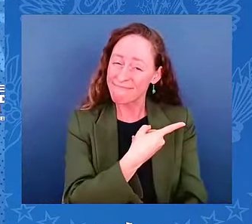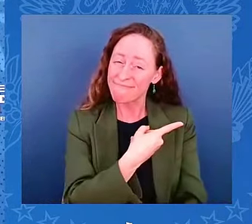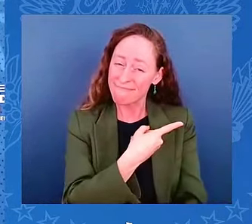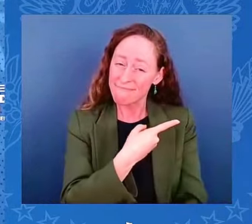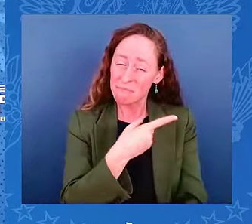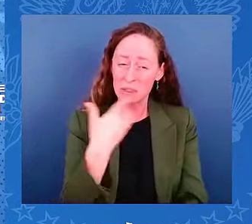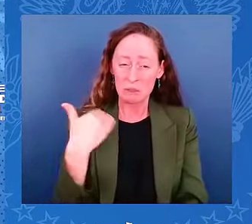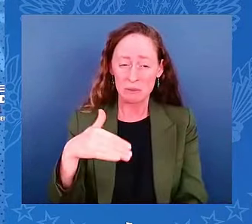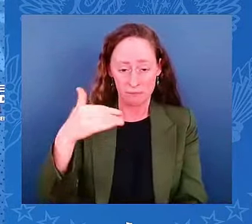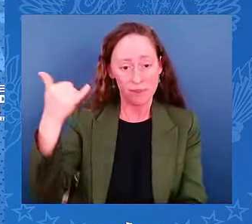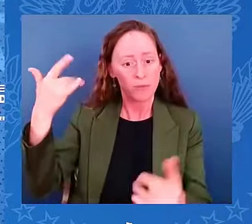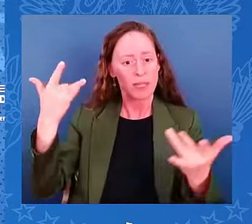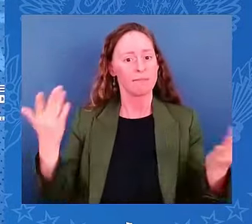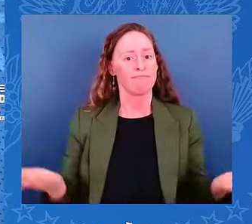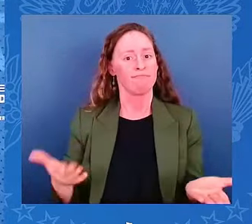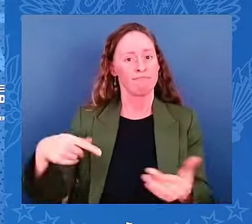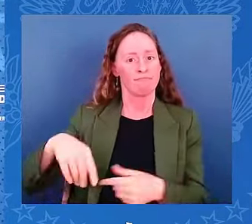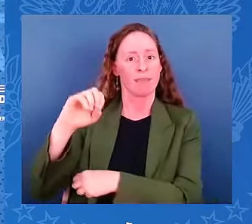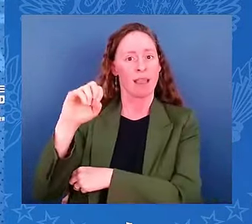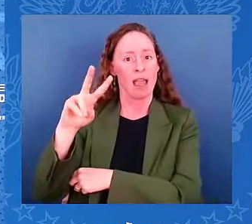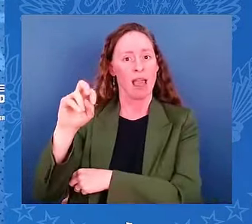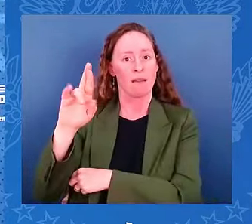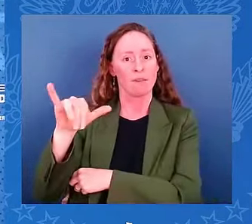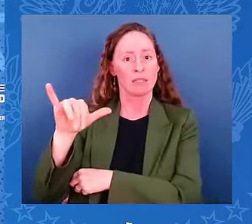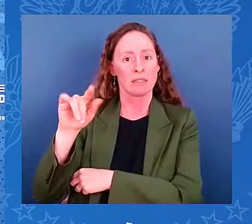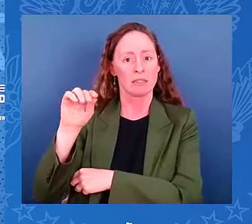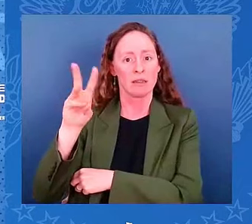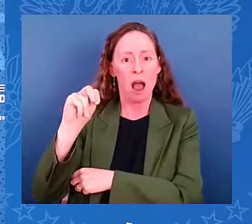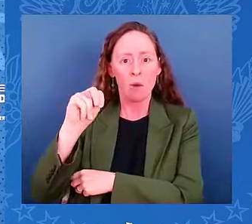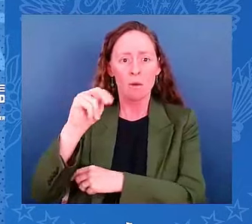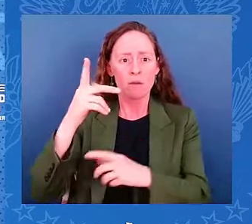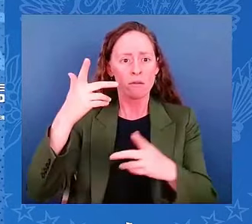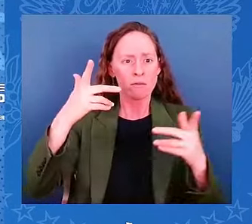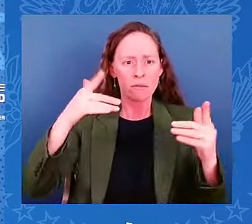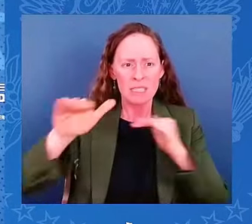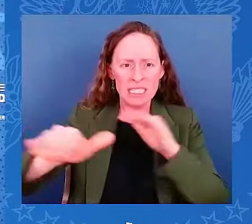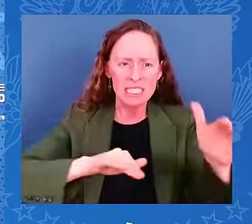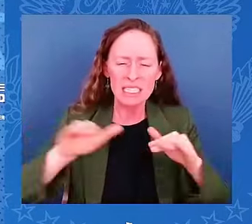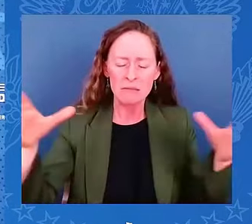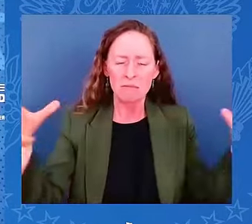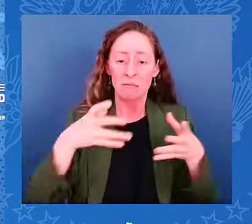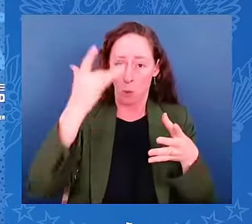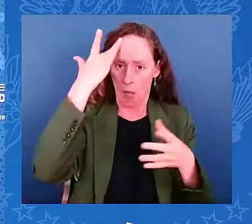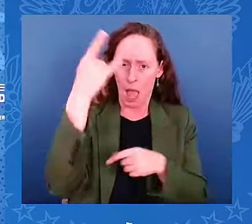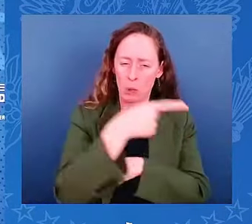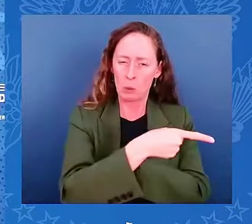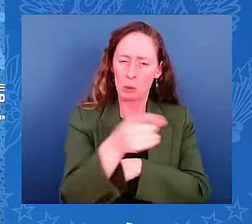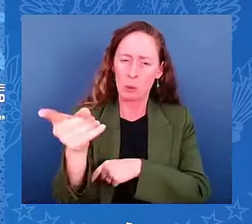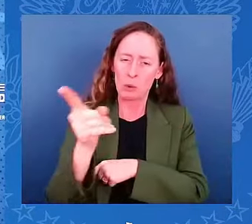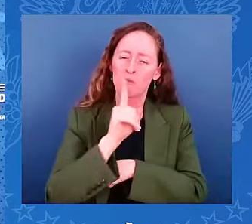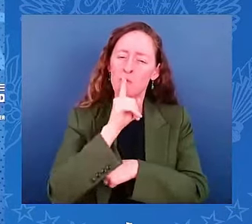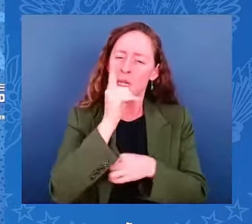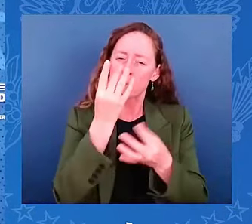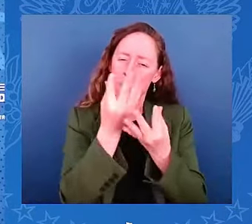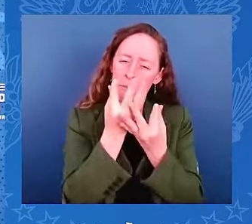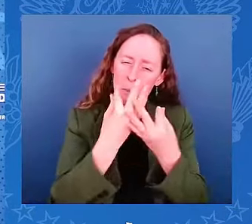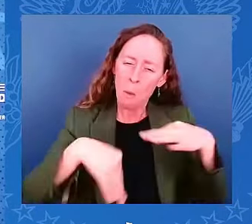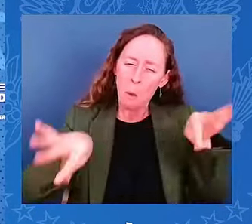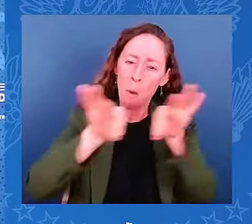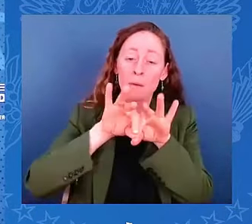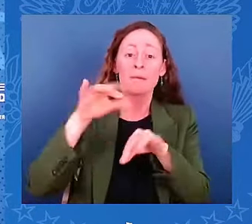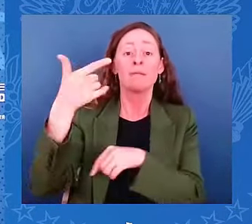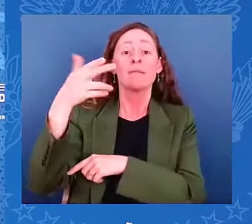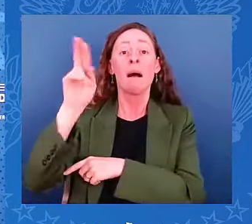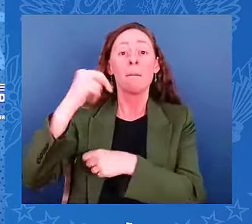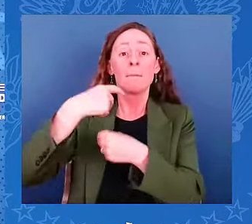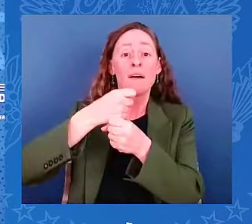you. We need you to overcome the unrelenting opposition of the gun lobby, gun manufacturers, so many politicians, when they oppose common sense